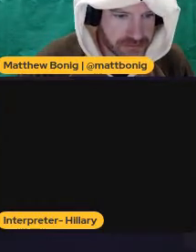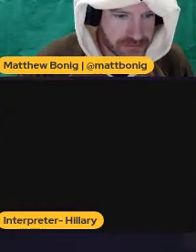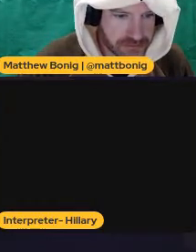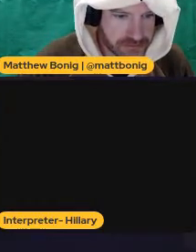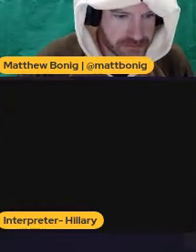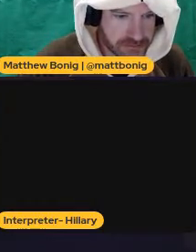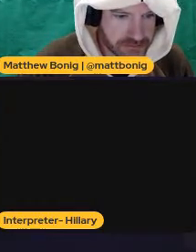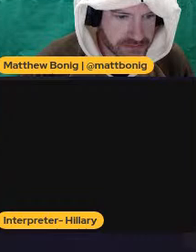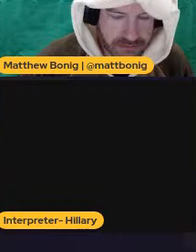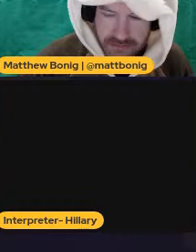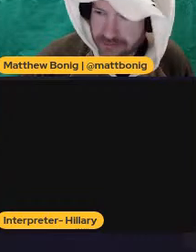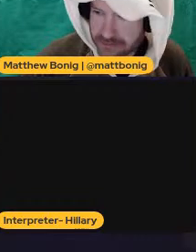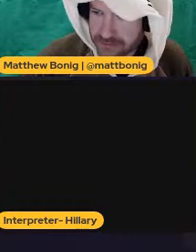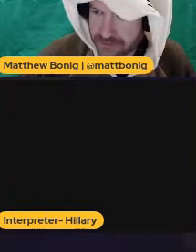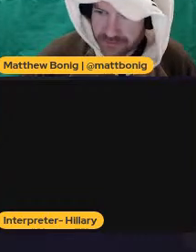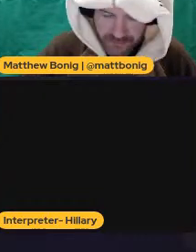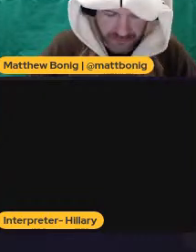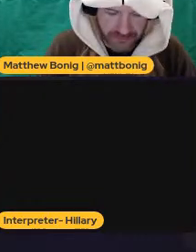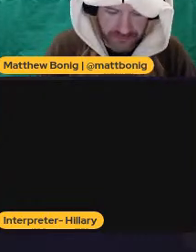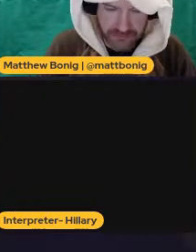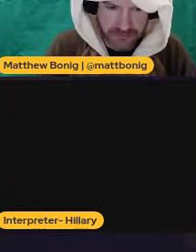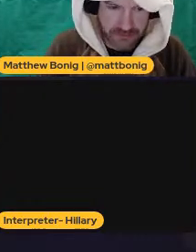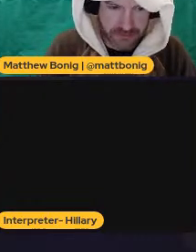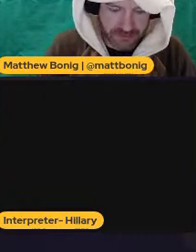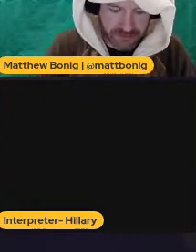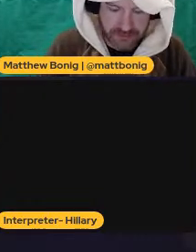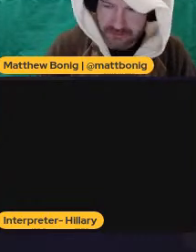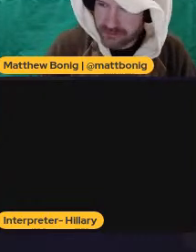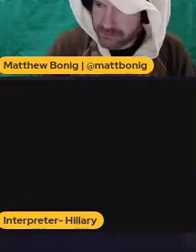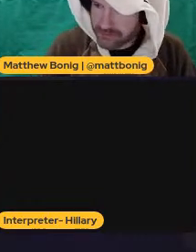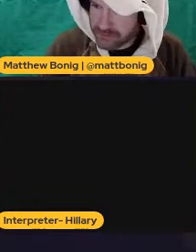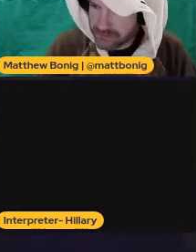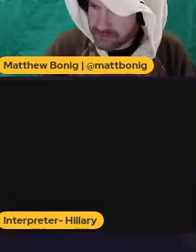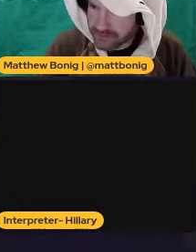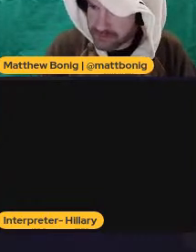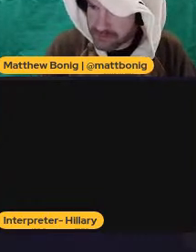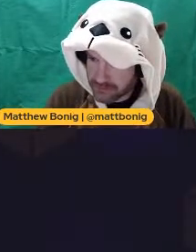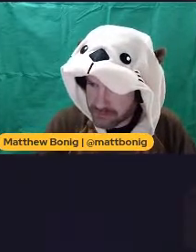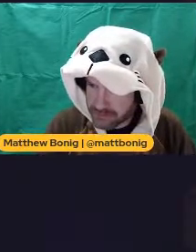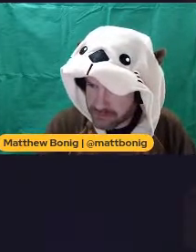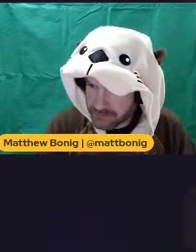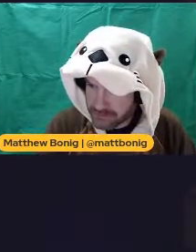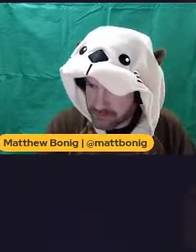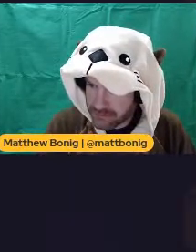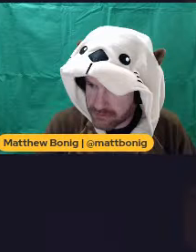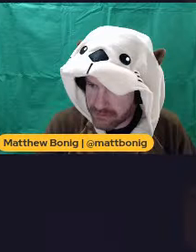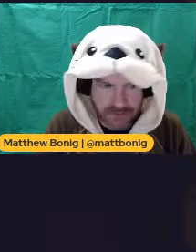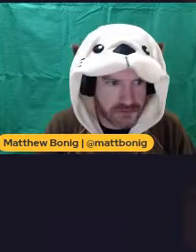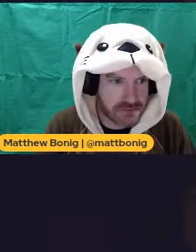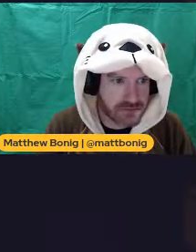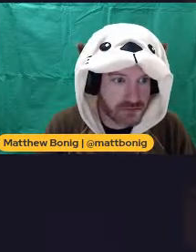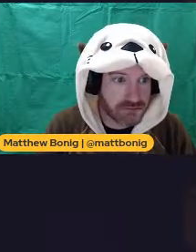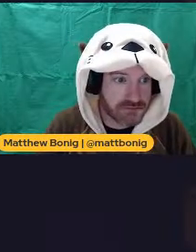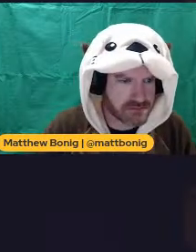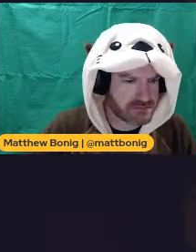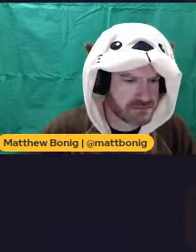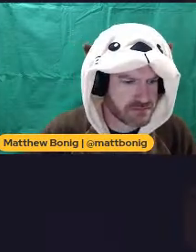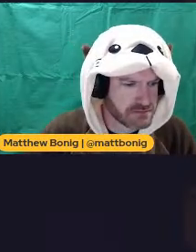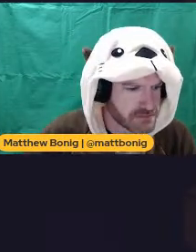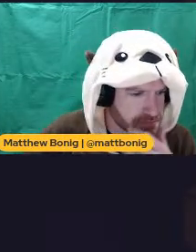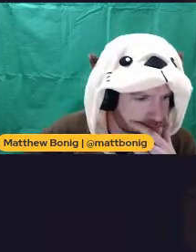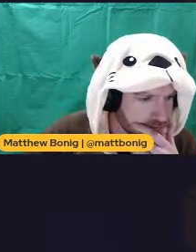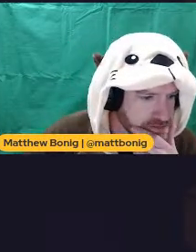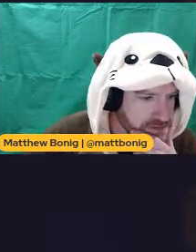it has been built for, and it simplifies greatly the setup of all those resources. And while I was